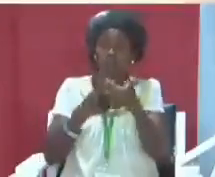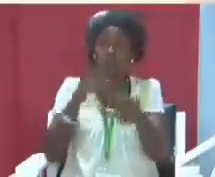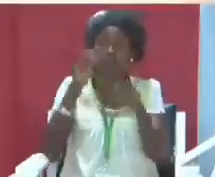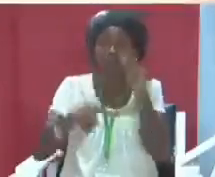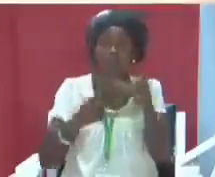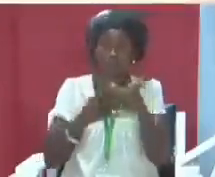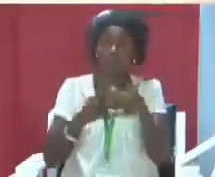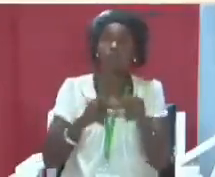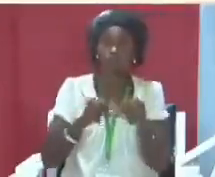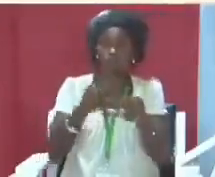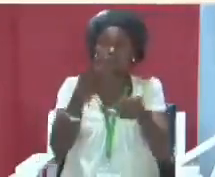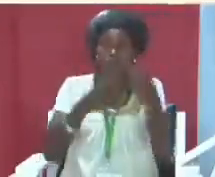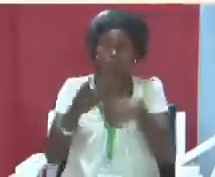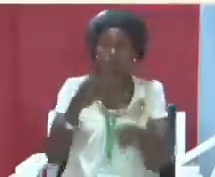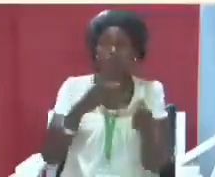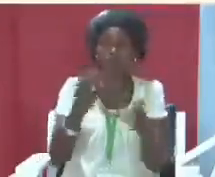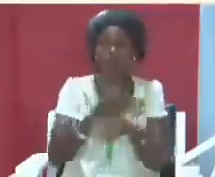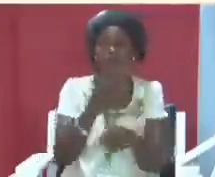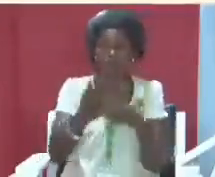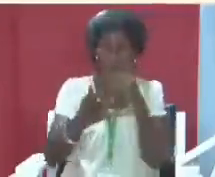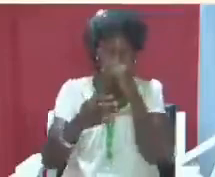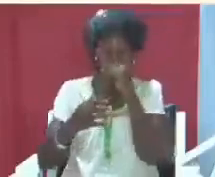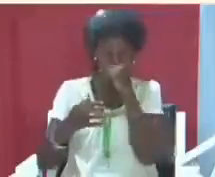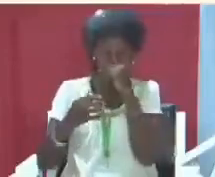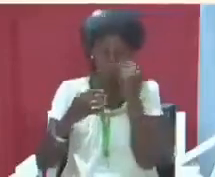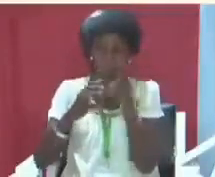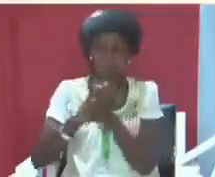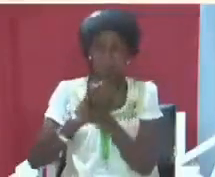run, keep coming and get here.